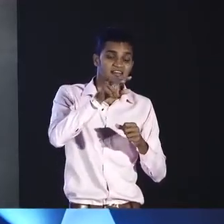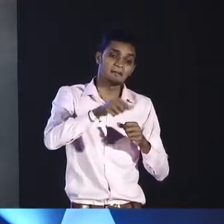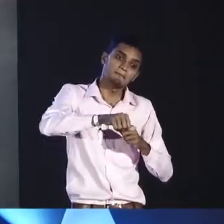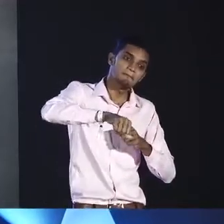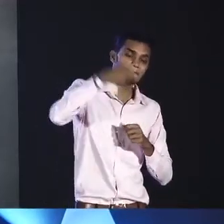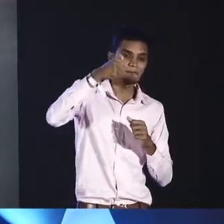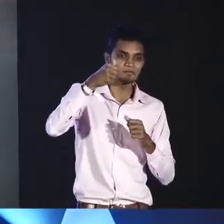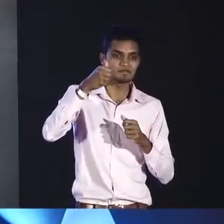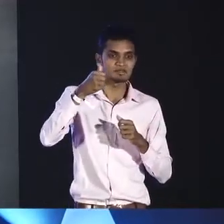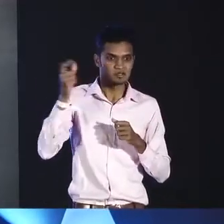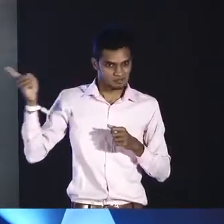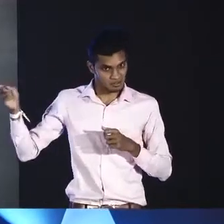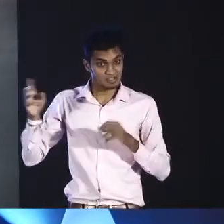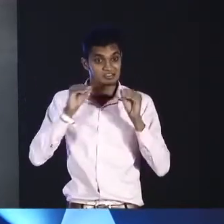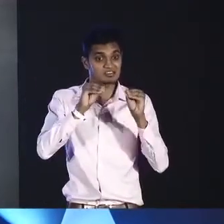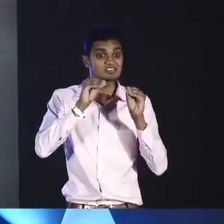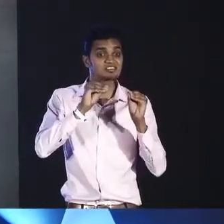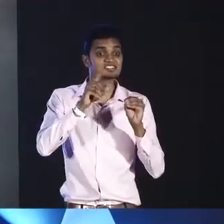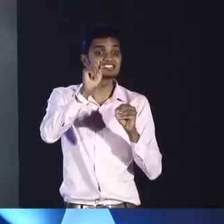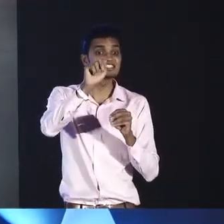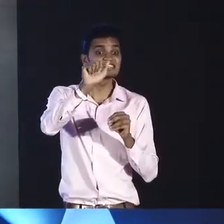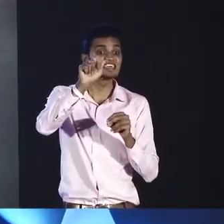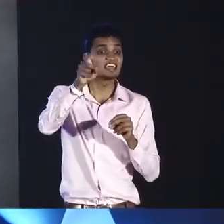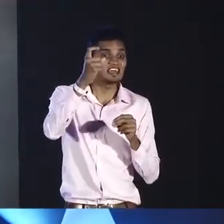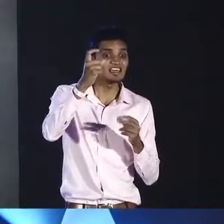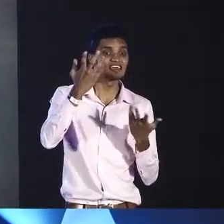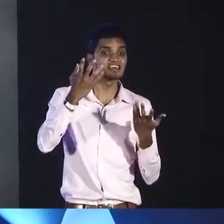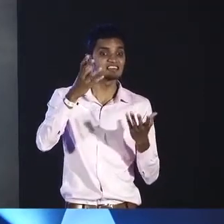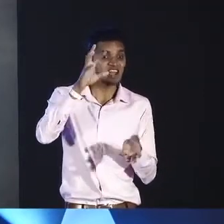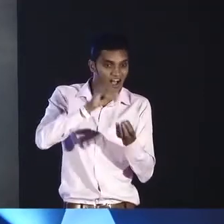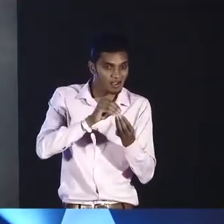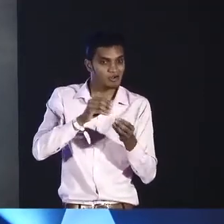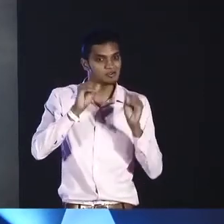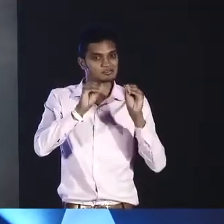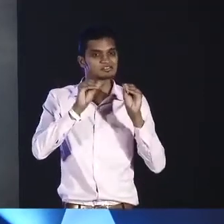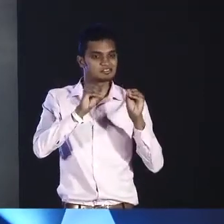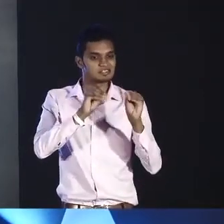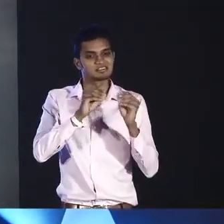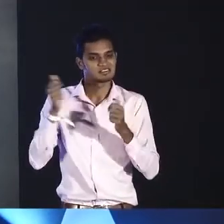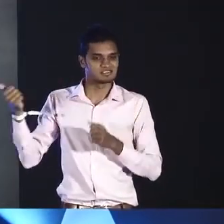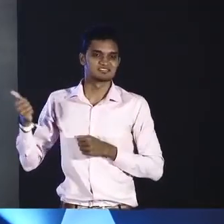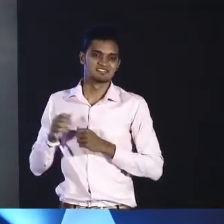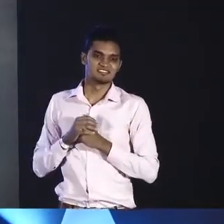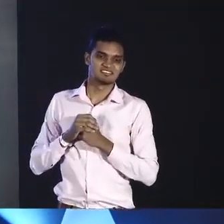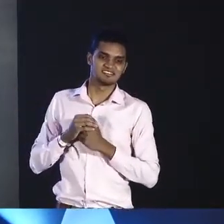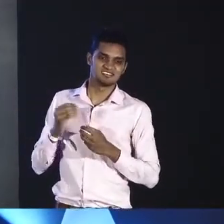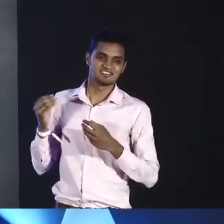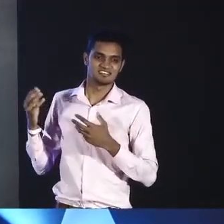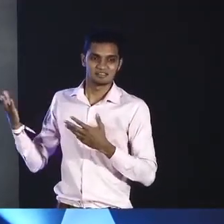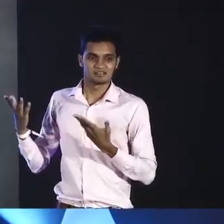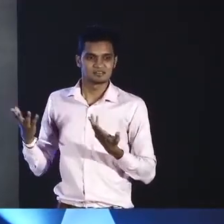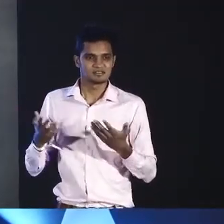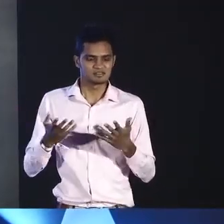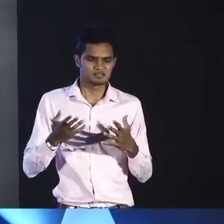I teach income tax, I teach financial management, I teach account. It doesn't mean that when I'm teaching those subjects, I don't write. I take the student with the